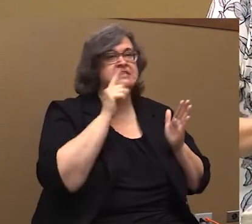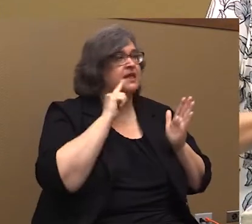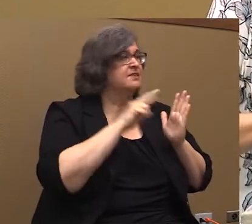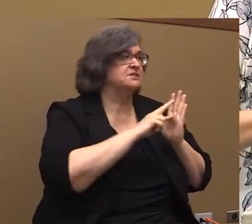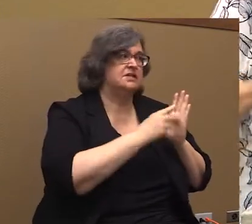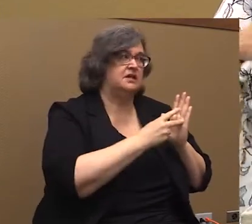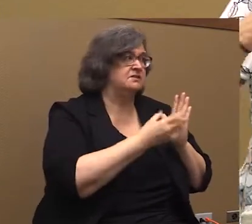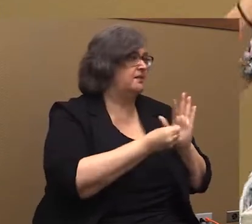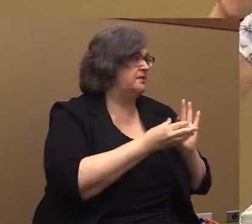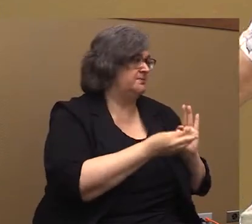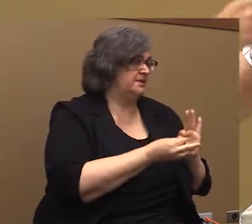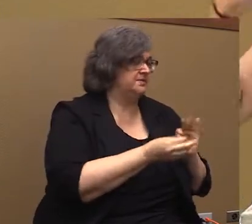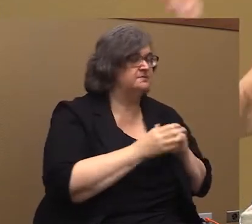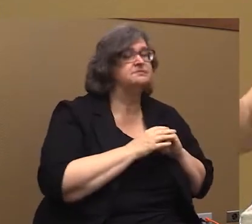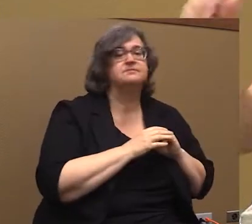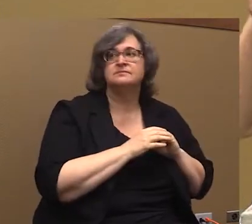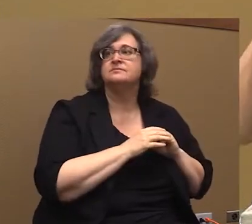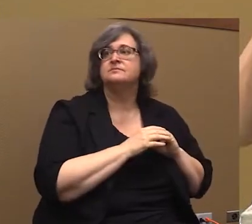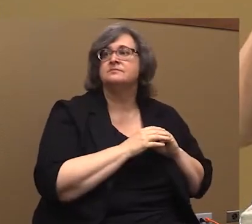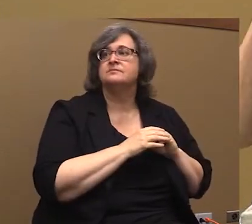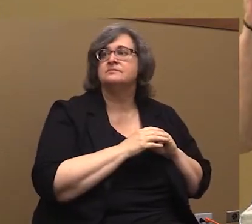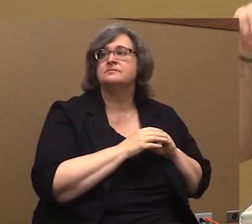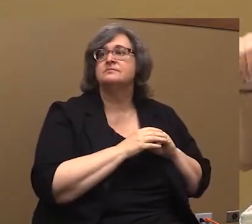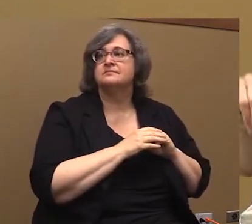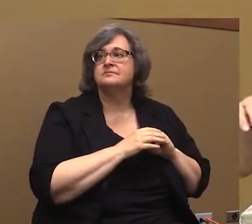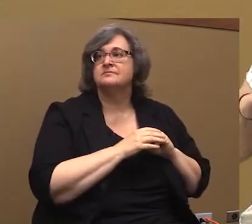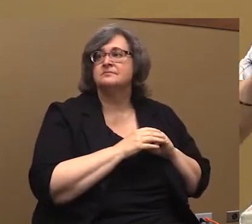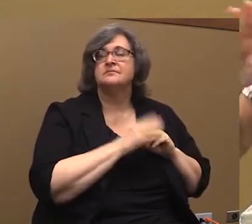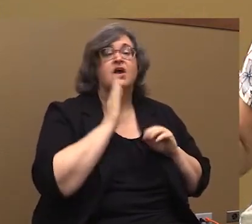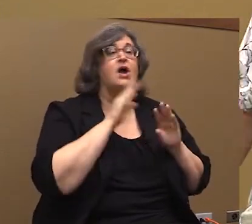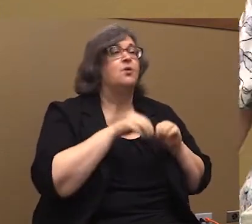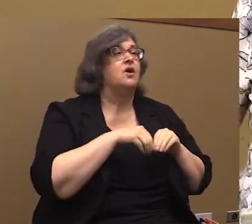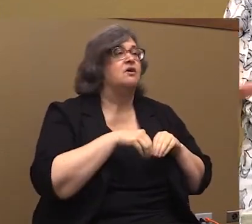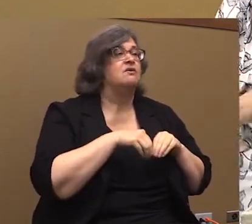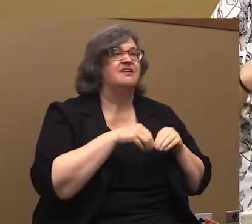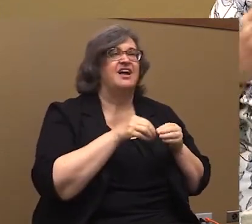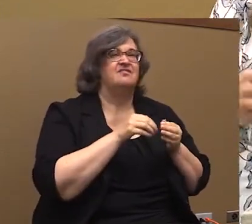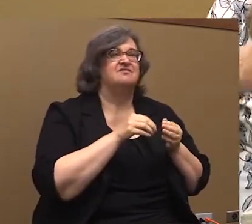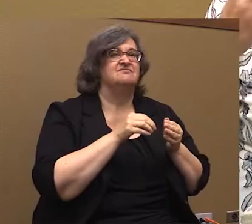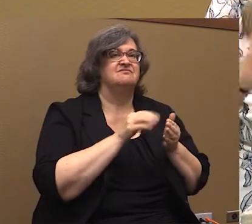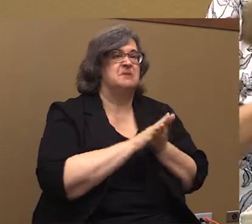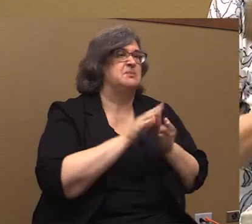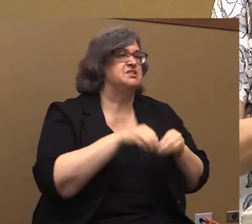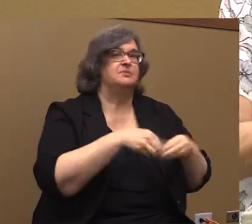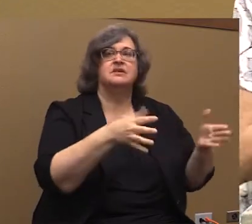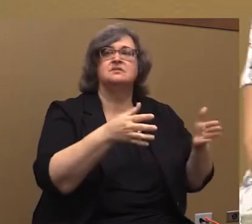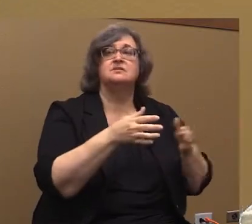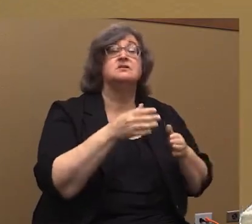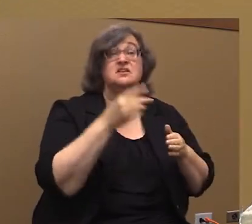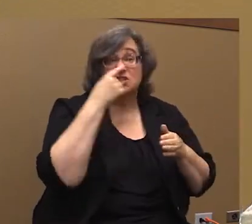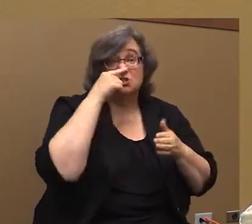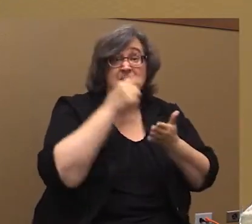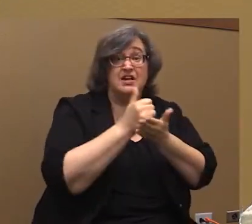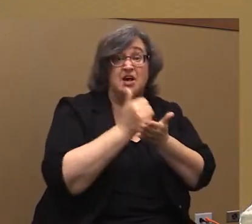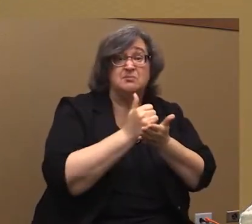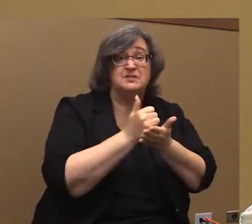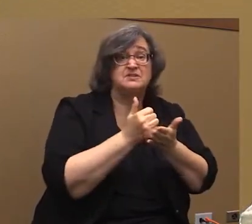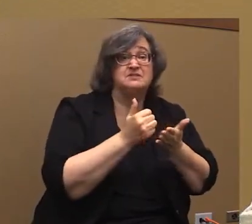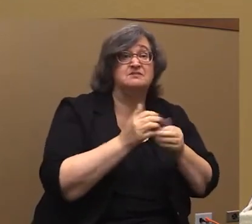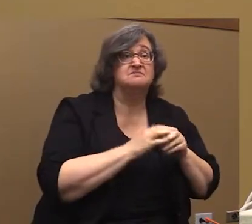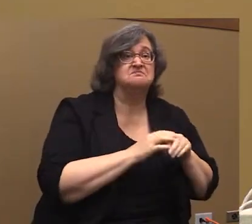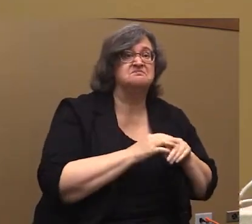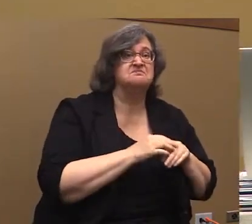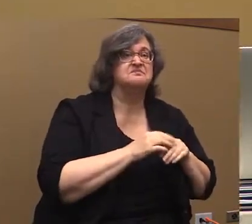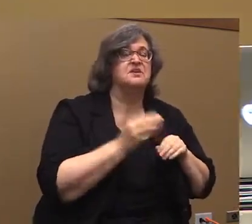just interpreted or said and explained, is maybe not the intent and message. So I'm